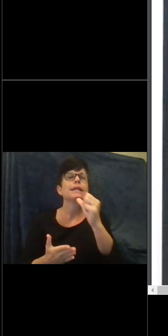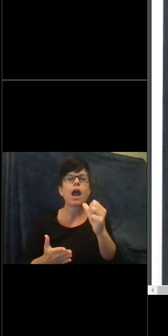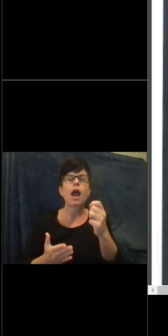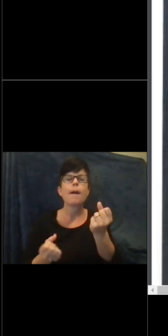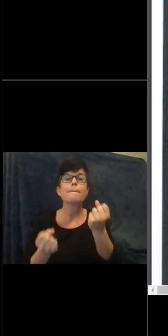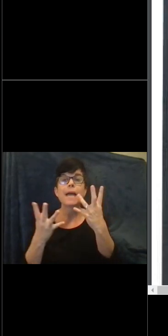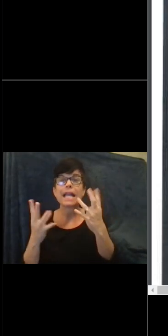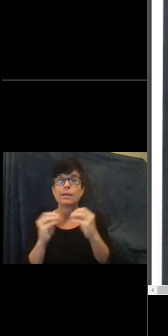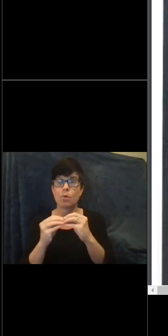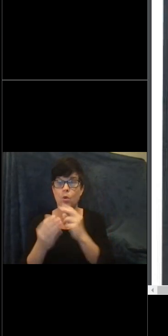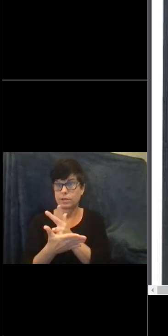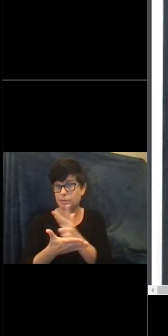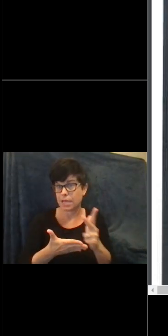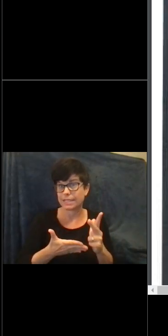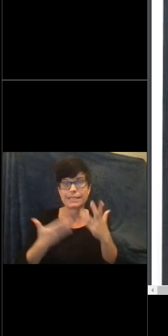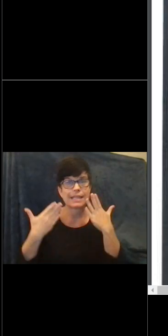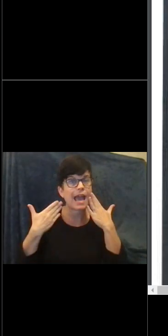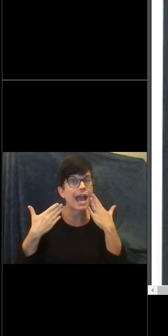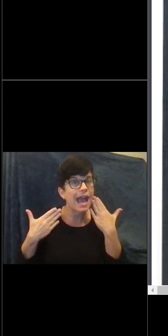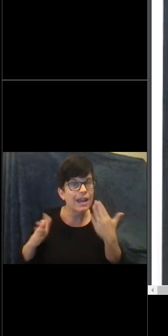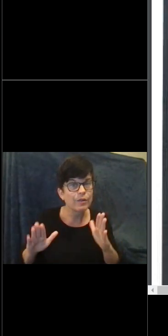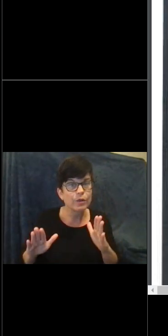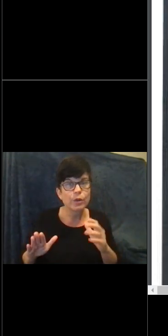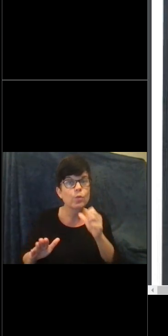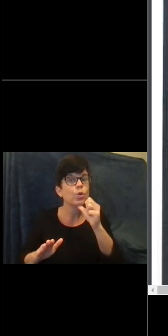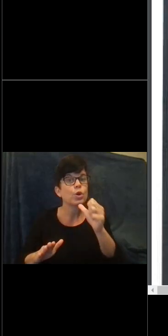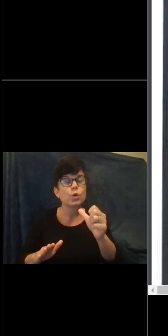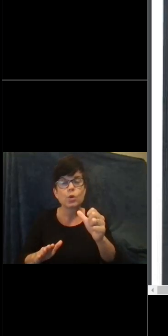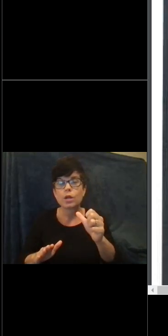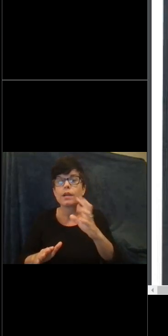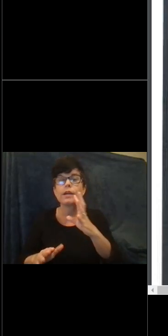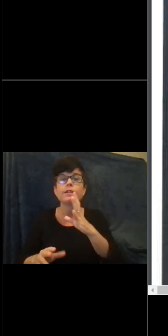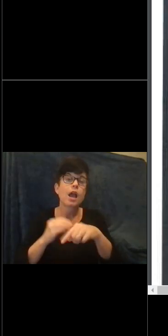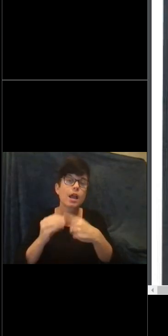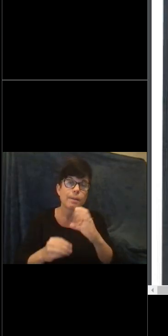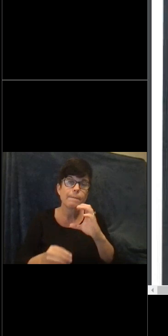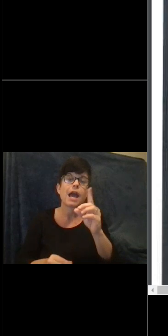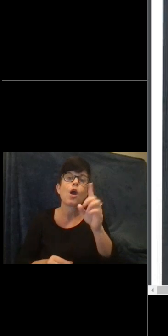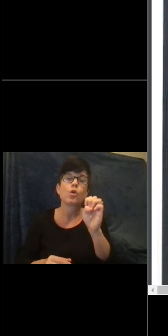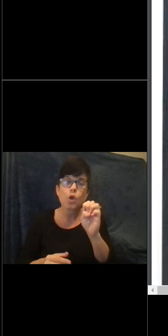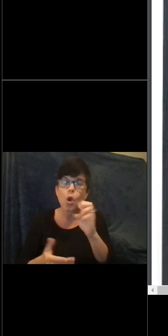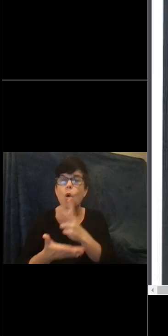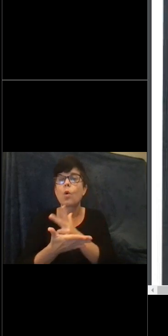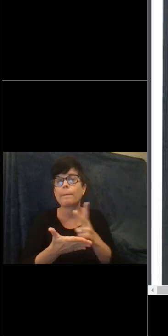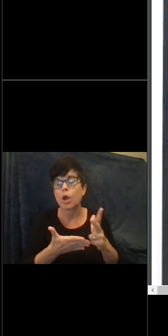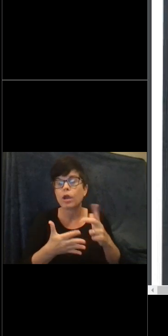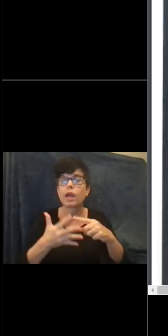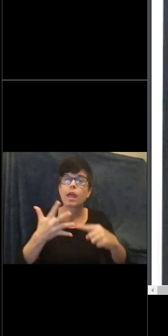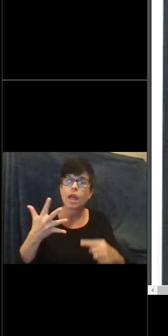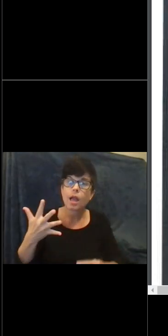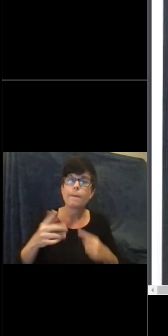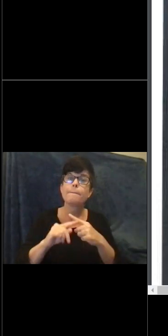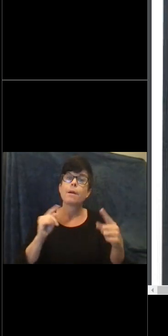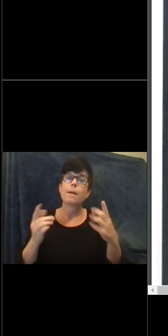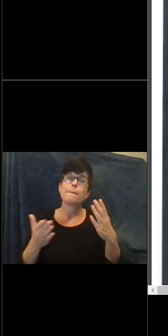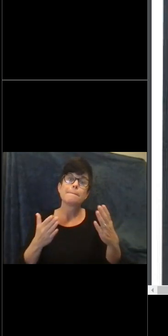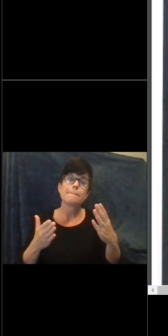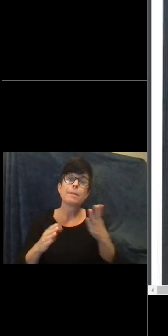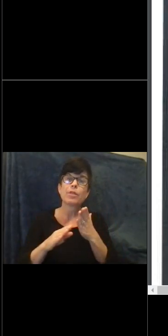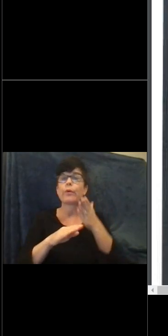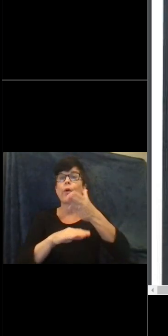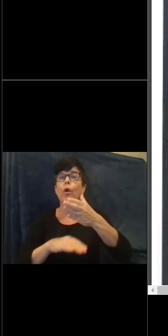because maybe, and I don't know, because we're not talking about parking and code and where we are, but maybe they're over code for